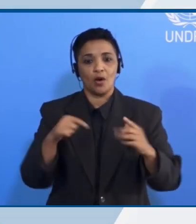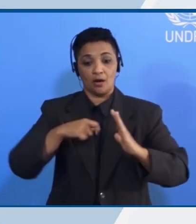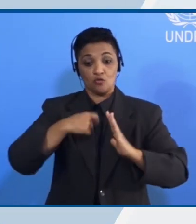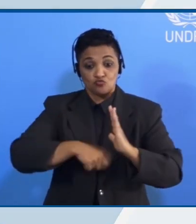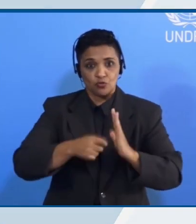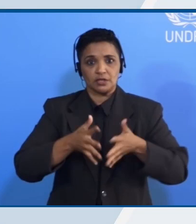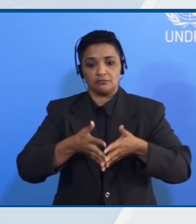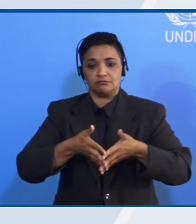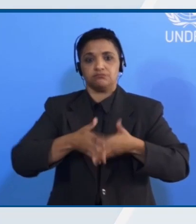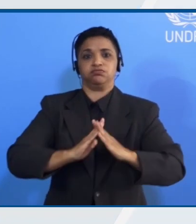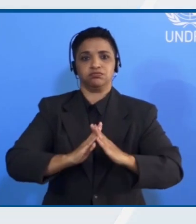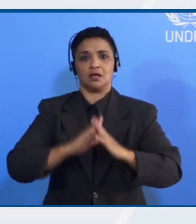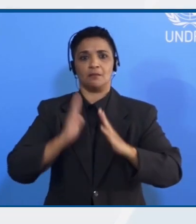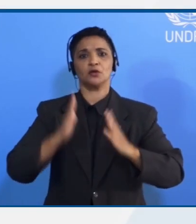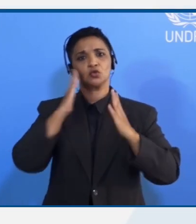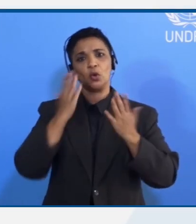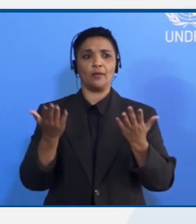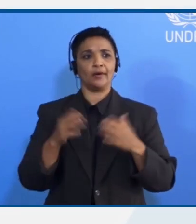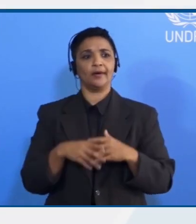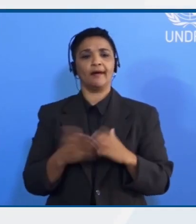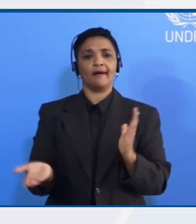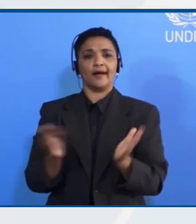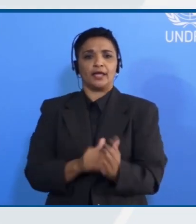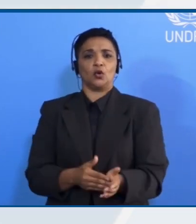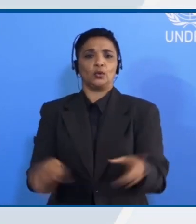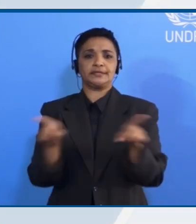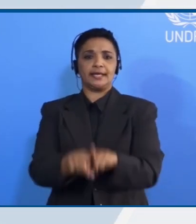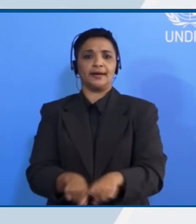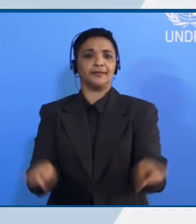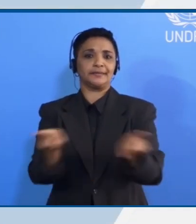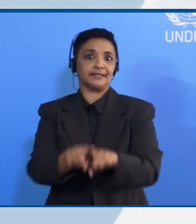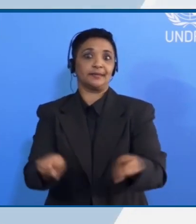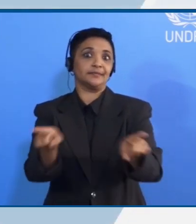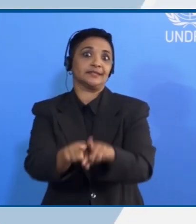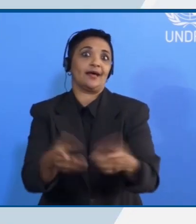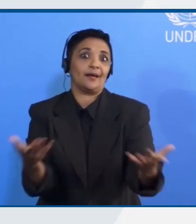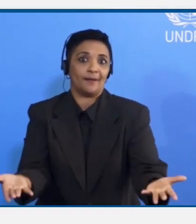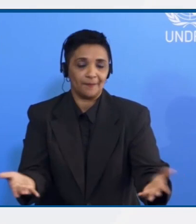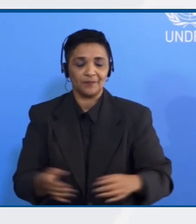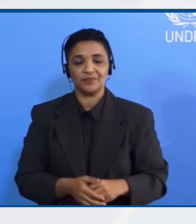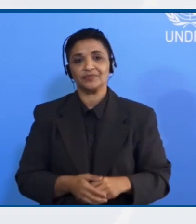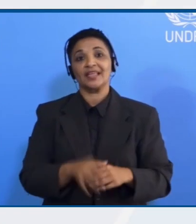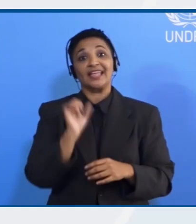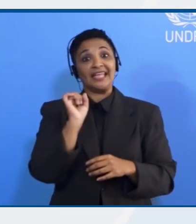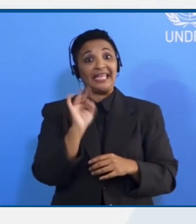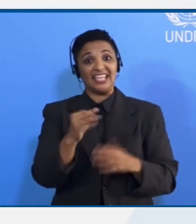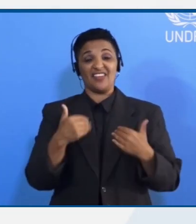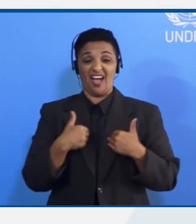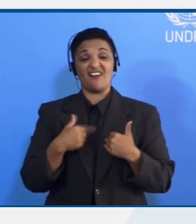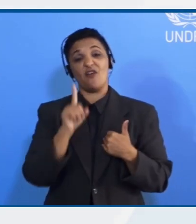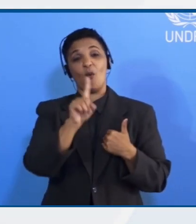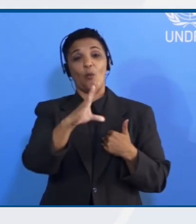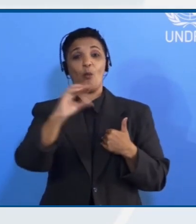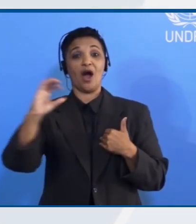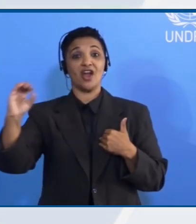need to be big, boring, and repetitive, okay? If something works, if there's 100